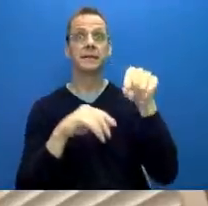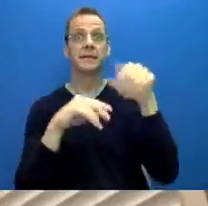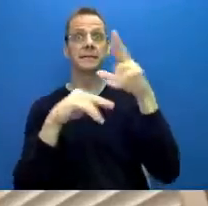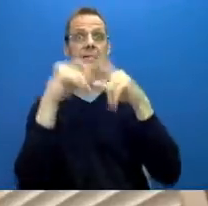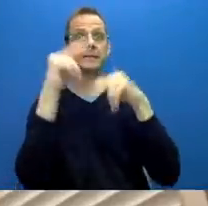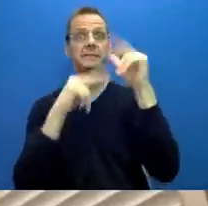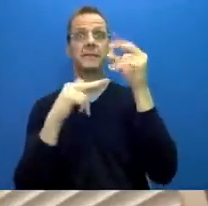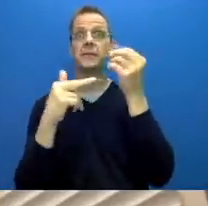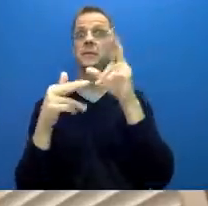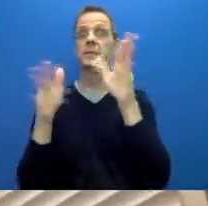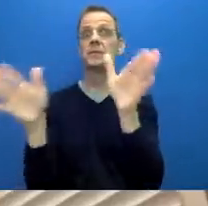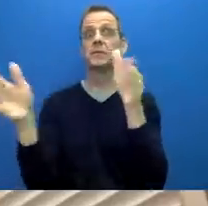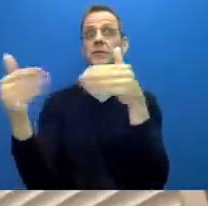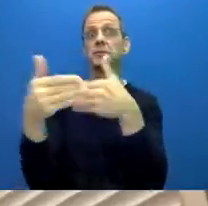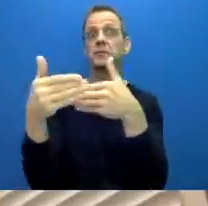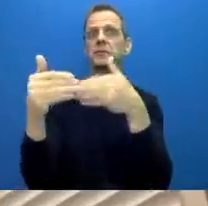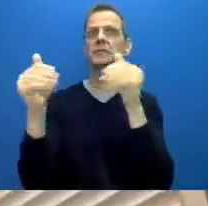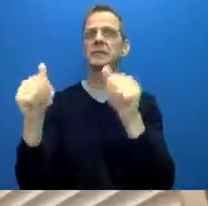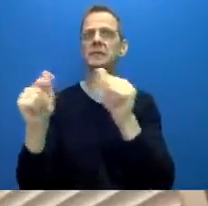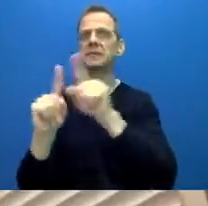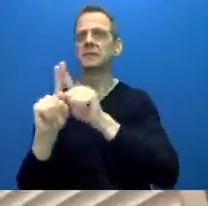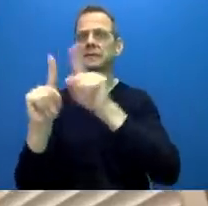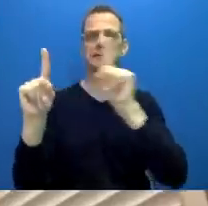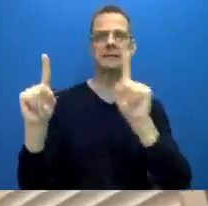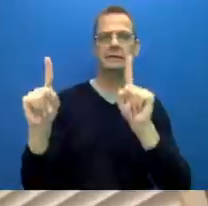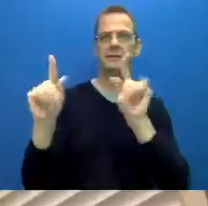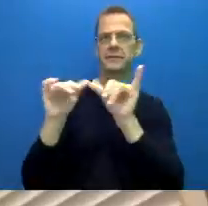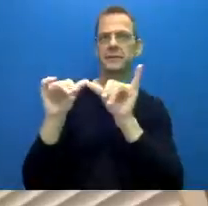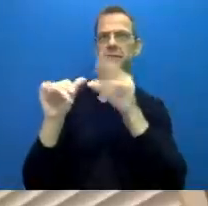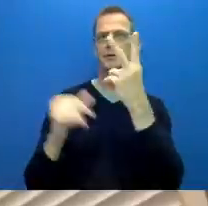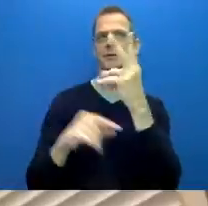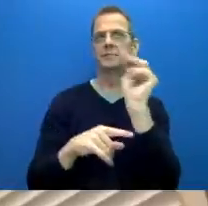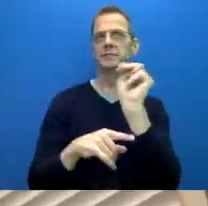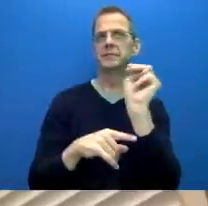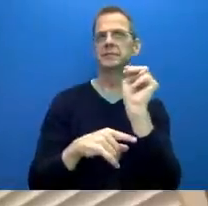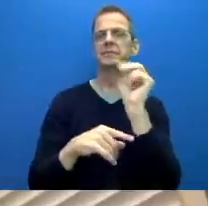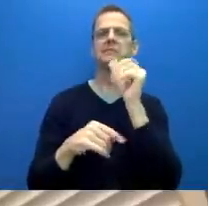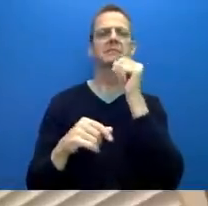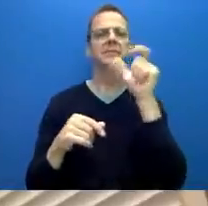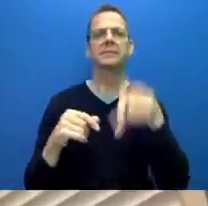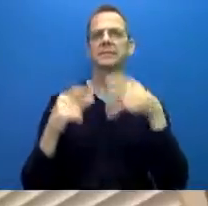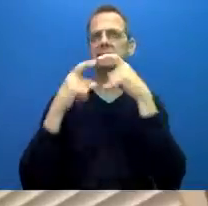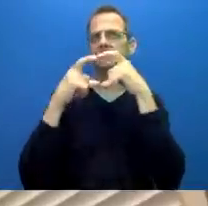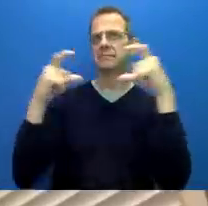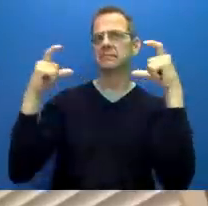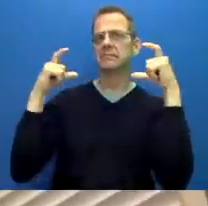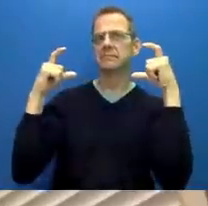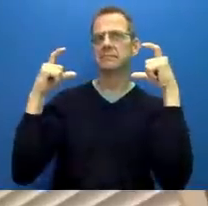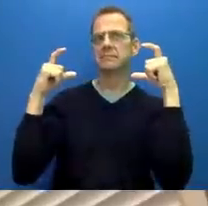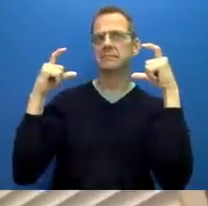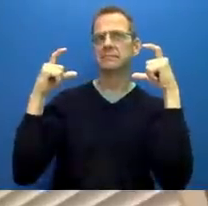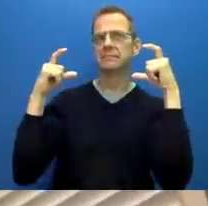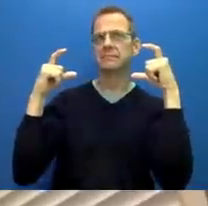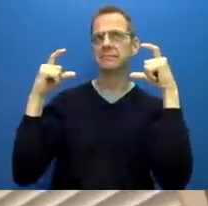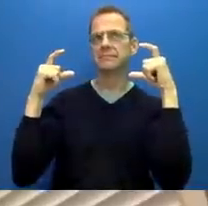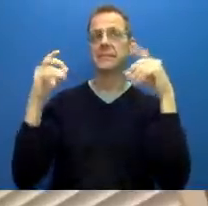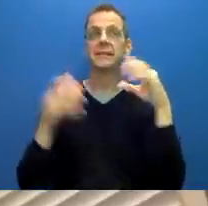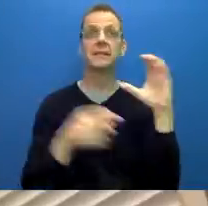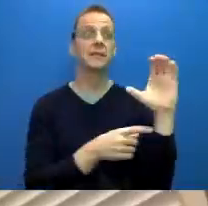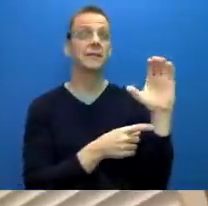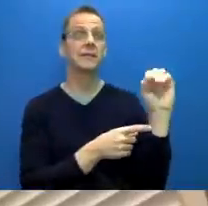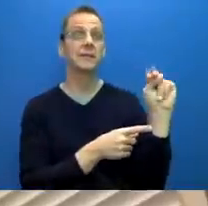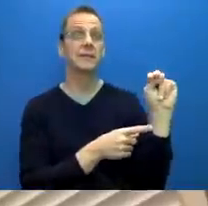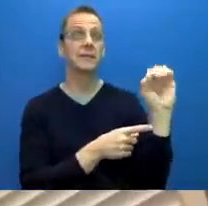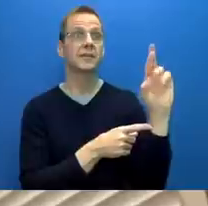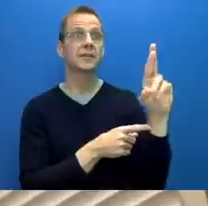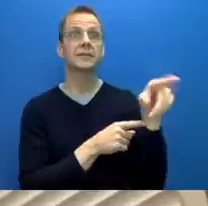over 2 meters apart. And so for those who caught Connor Ruzwicki's presentation on Wednesday, we know that